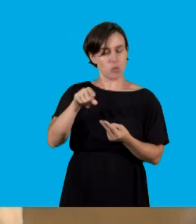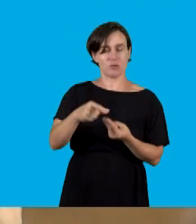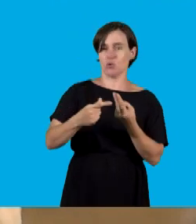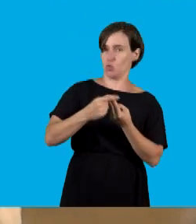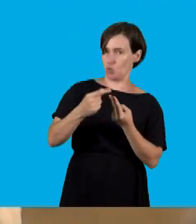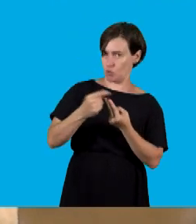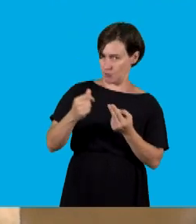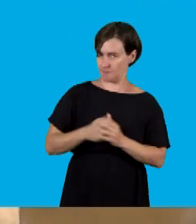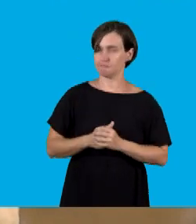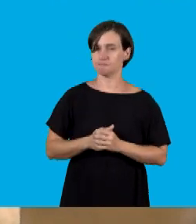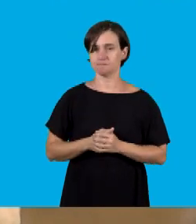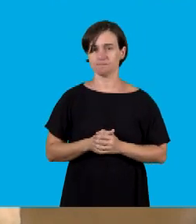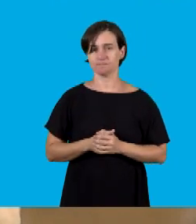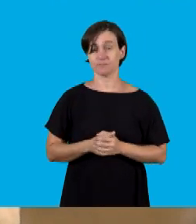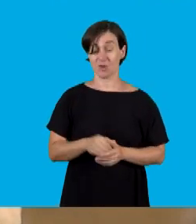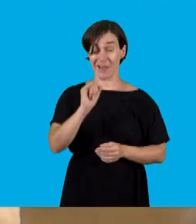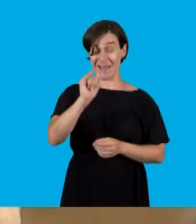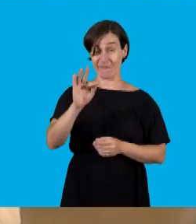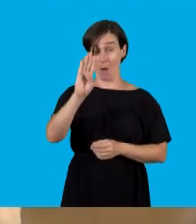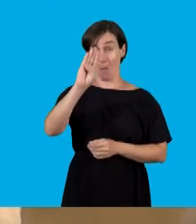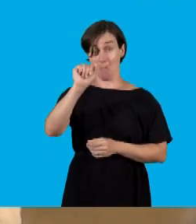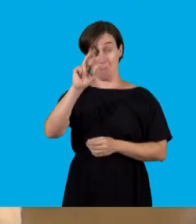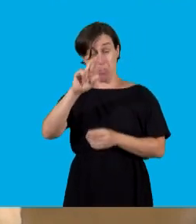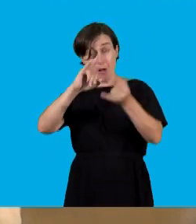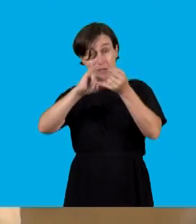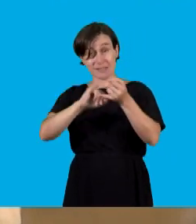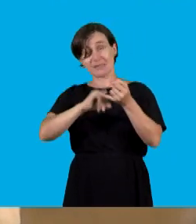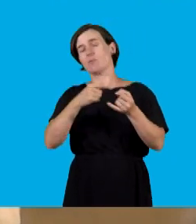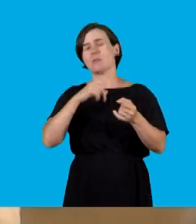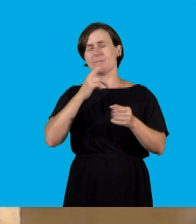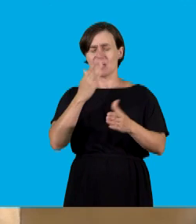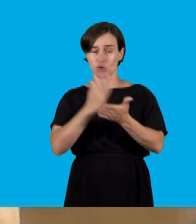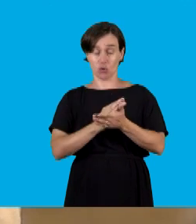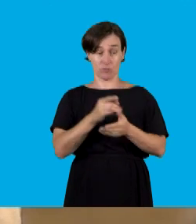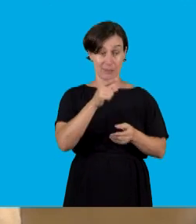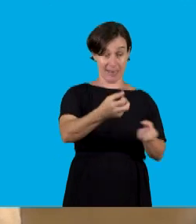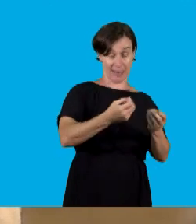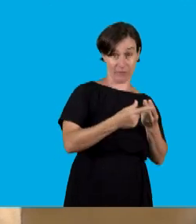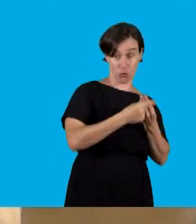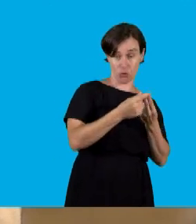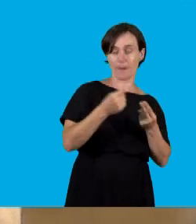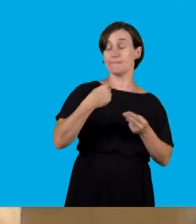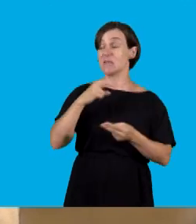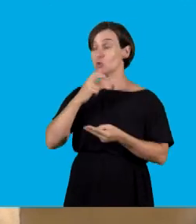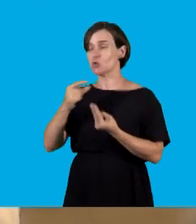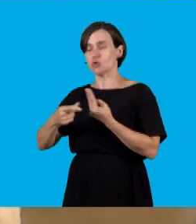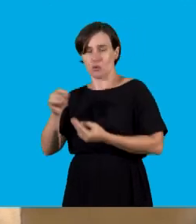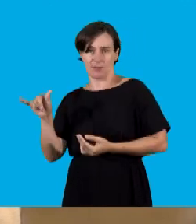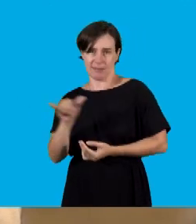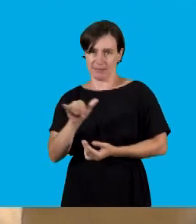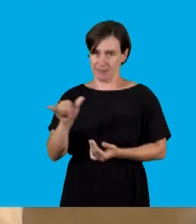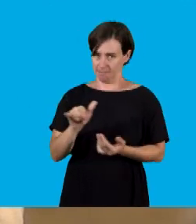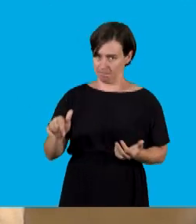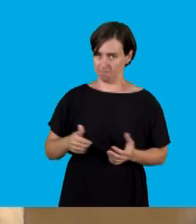So you must make sure that when you're working with a bar scale, ensure that the units are the same, especially for the map length as well as the bar